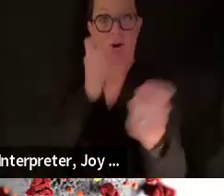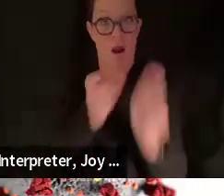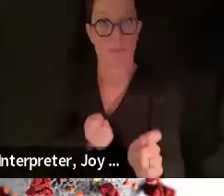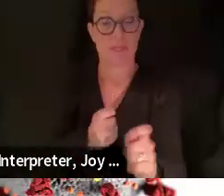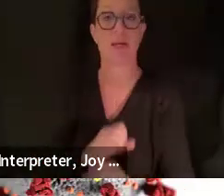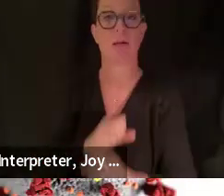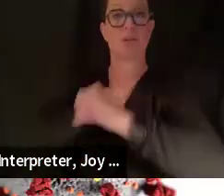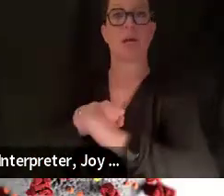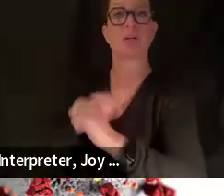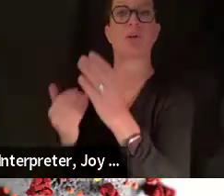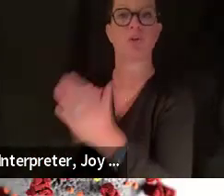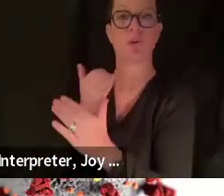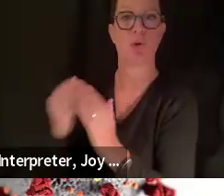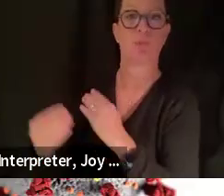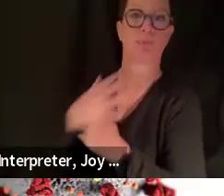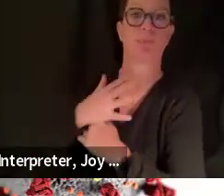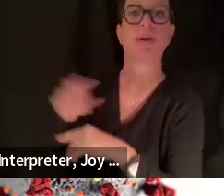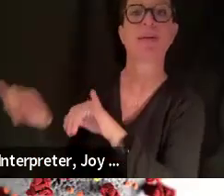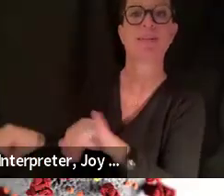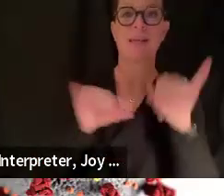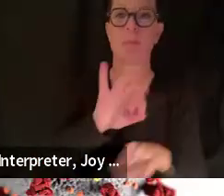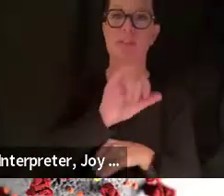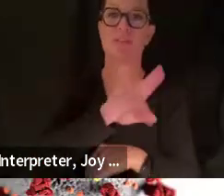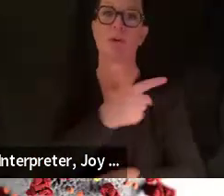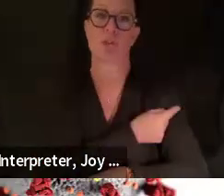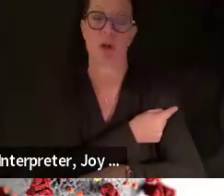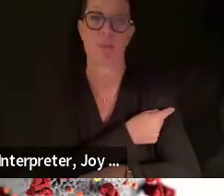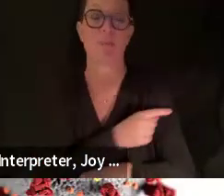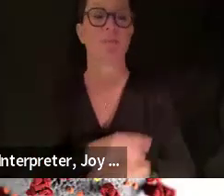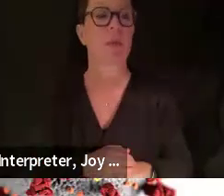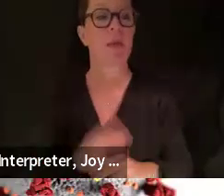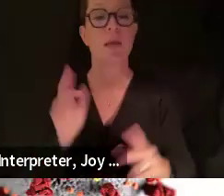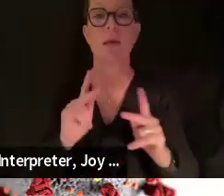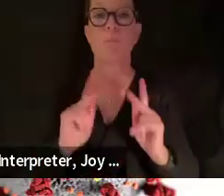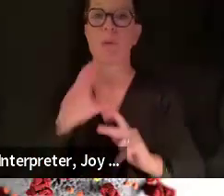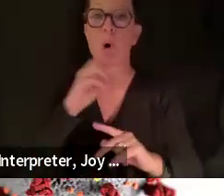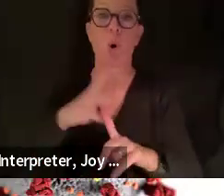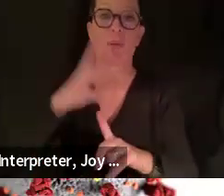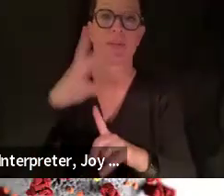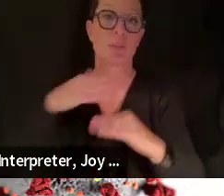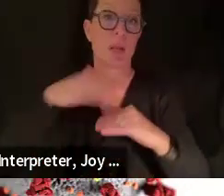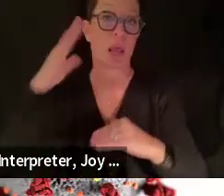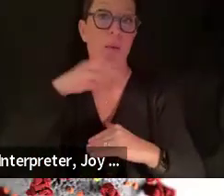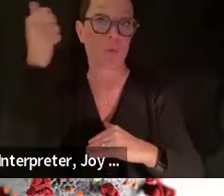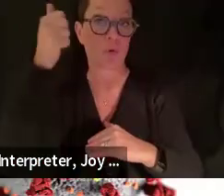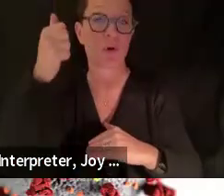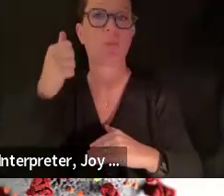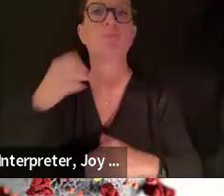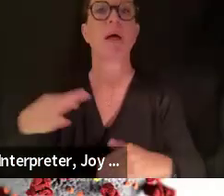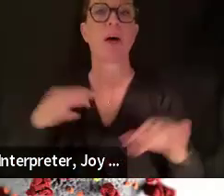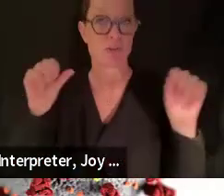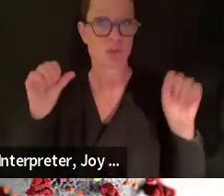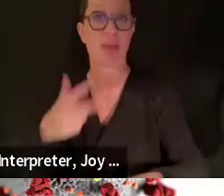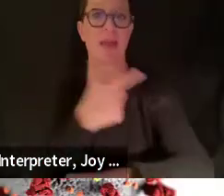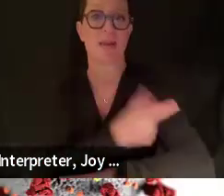against newer strains, just like the flu shot. Everyone 6 months and older is eligible for an